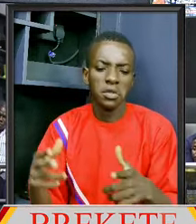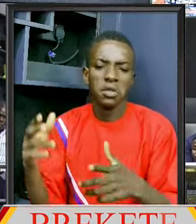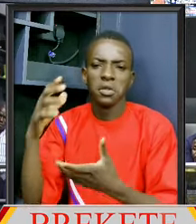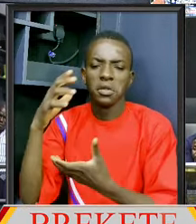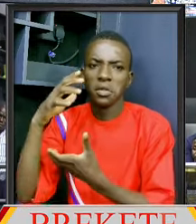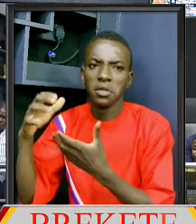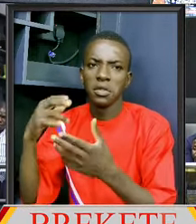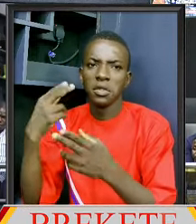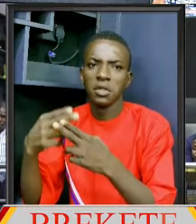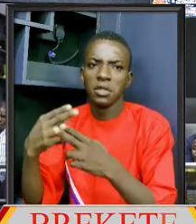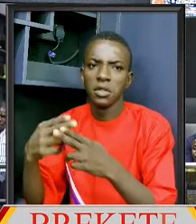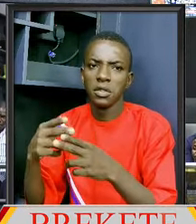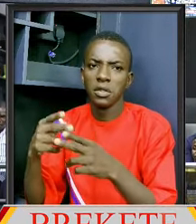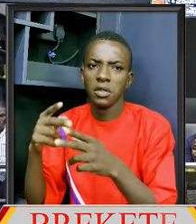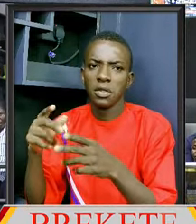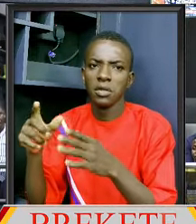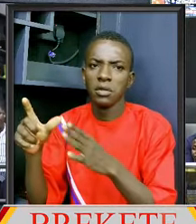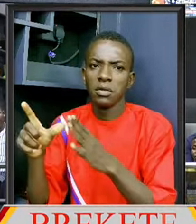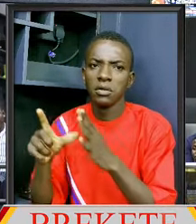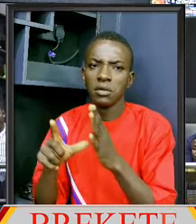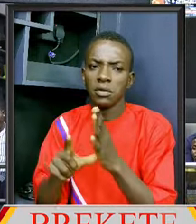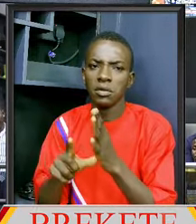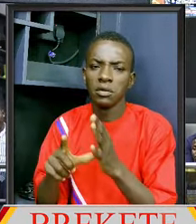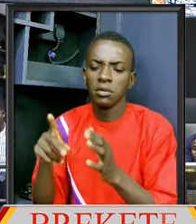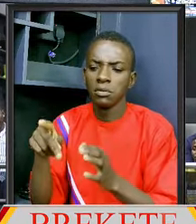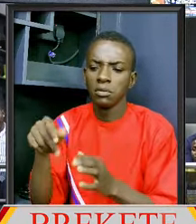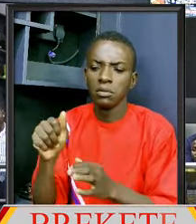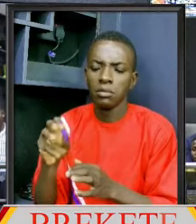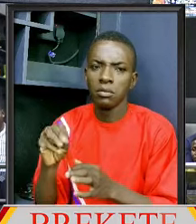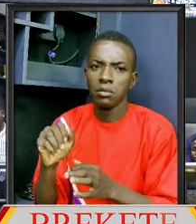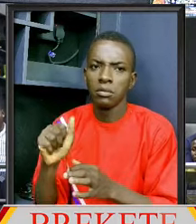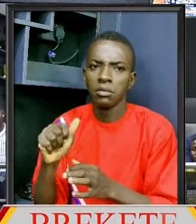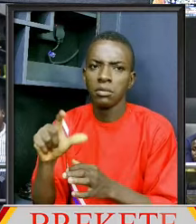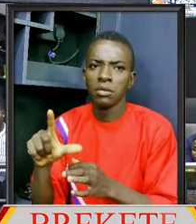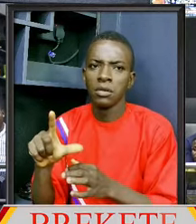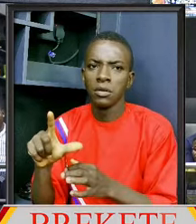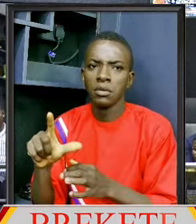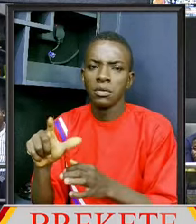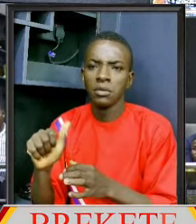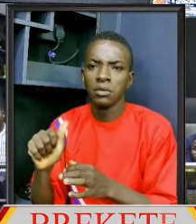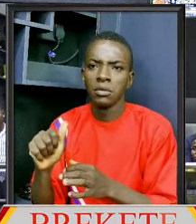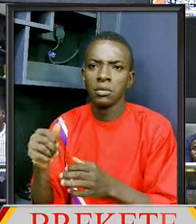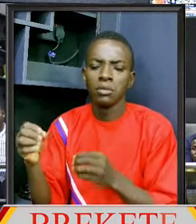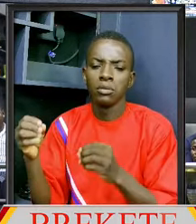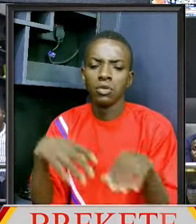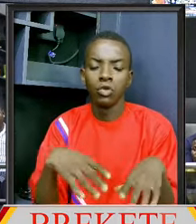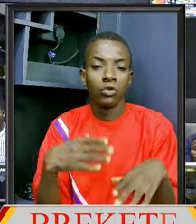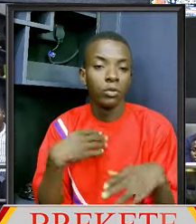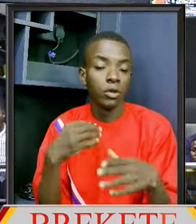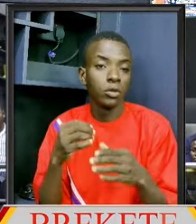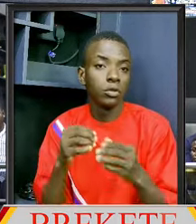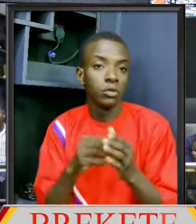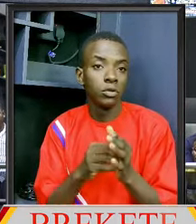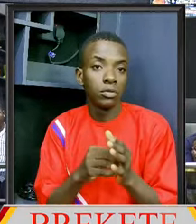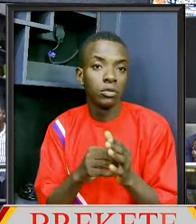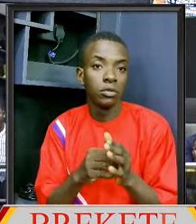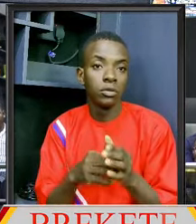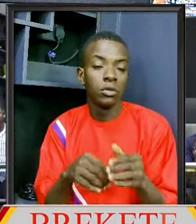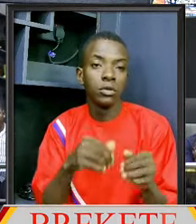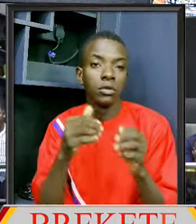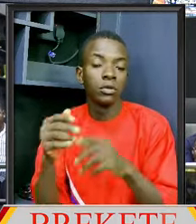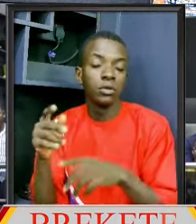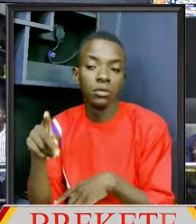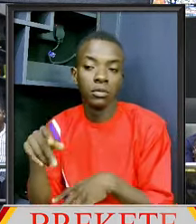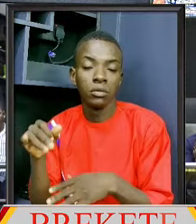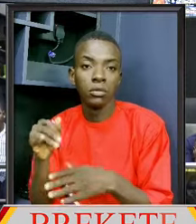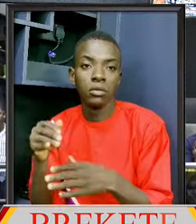carry label name, Barrister Pamela, put for my own. That is, a carry my name, write for